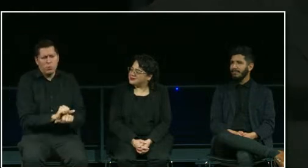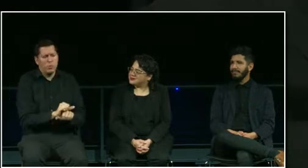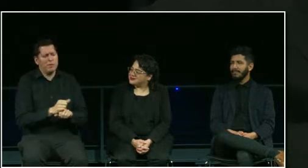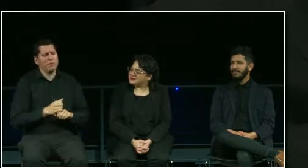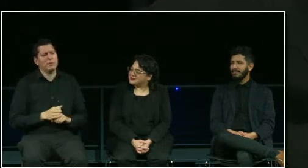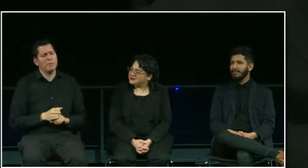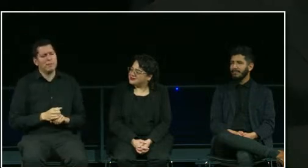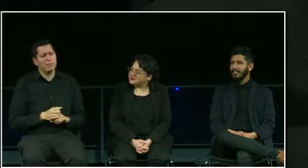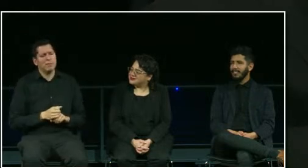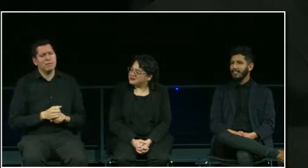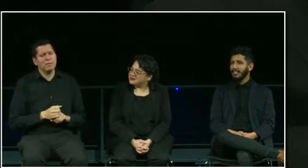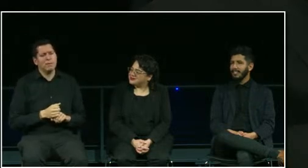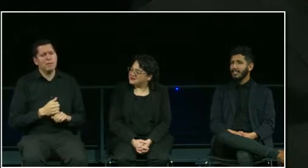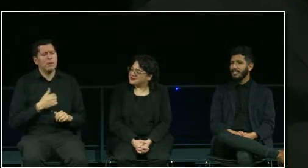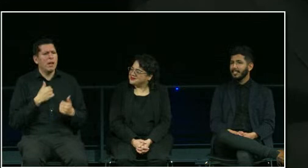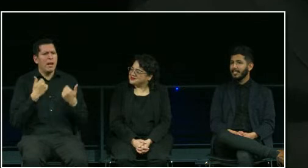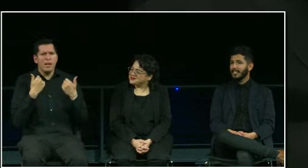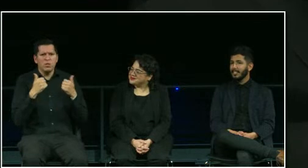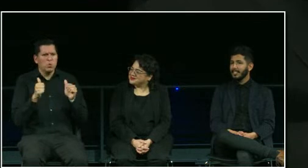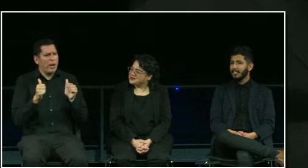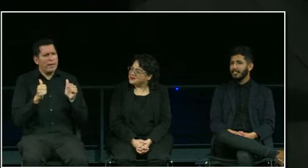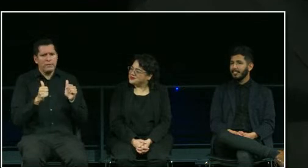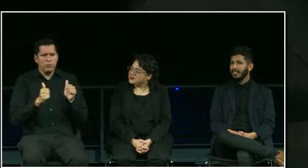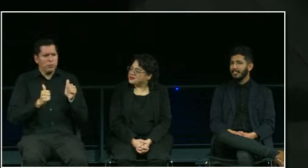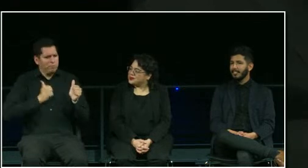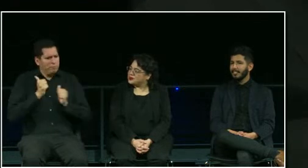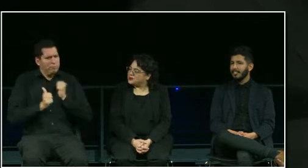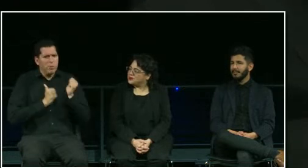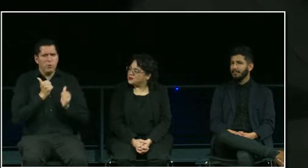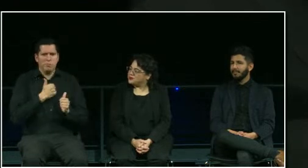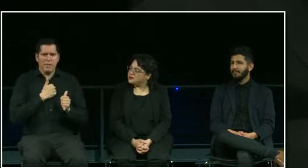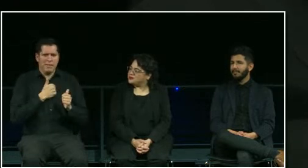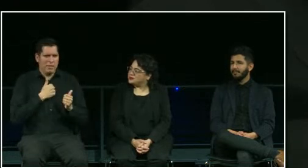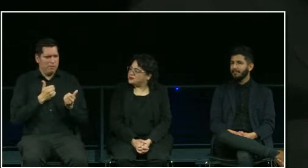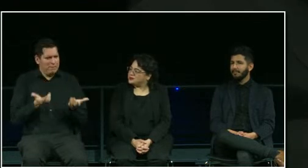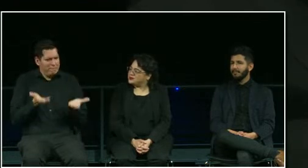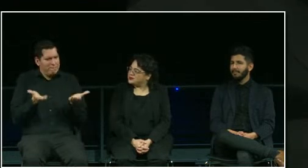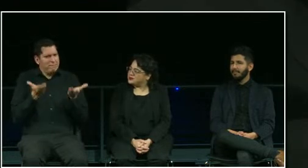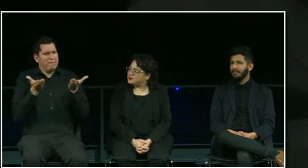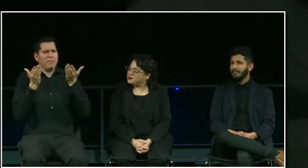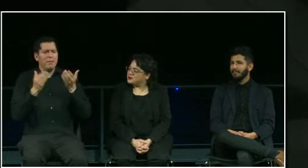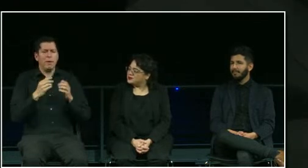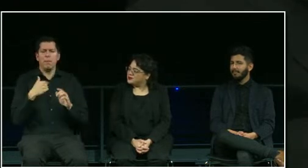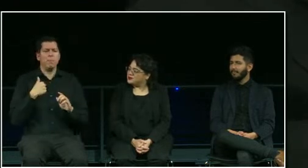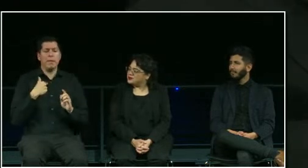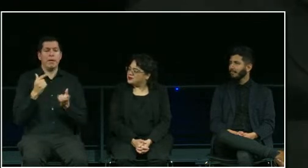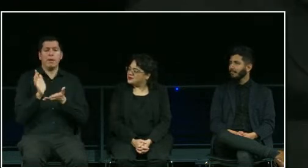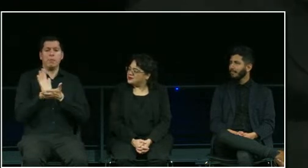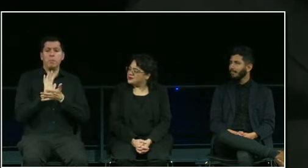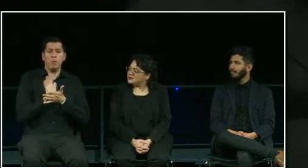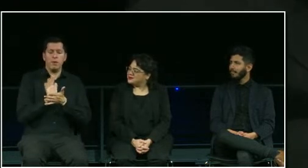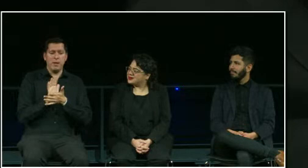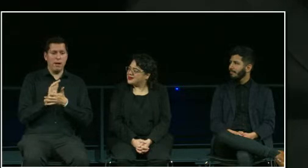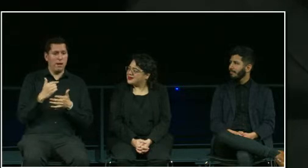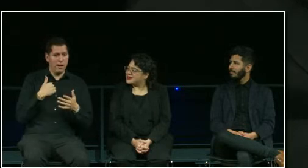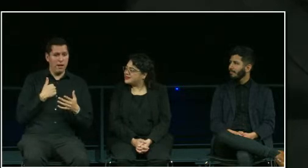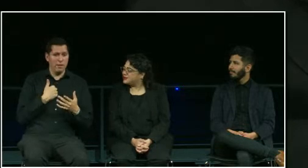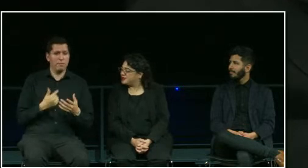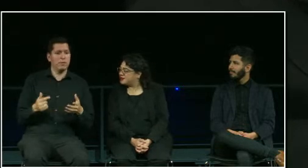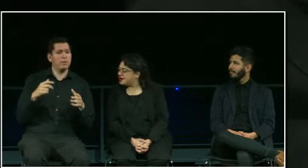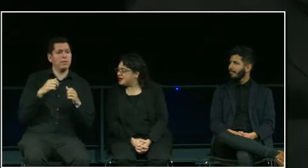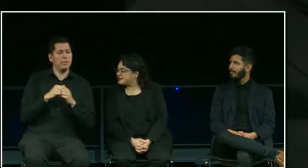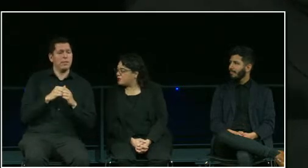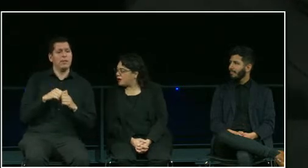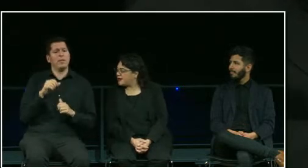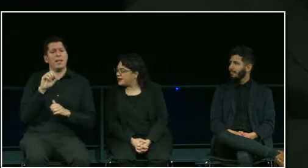I try to push as much as I can. I always say when I'm making a movie, I'm Sisyphus. When I'm promoting